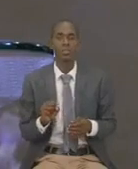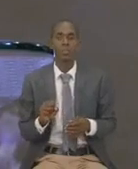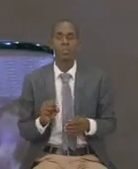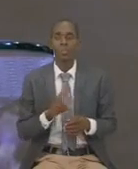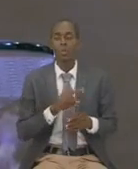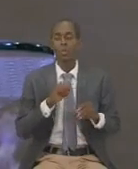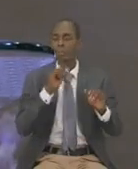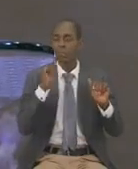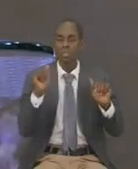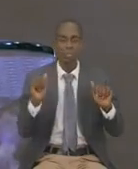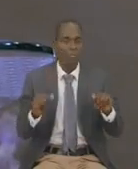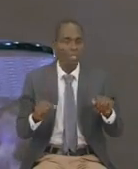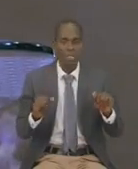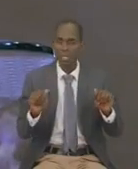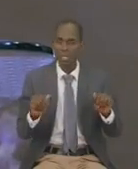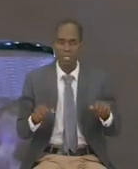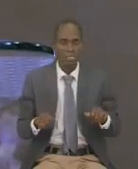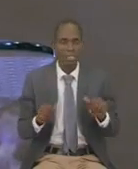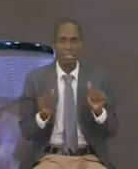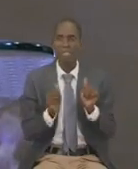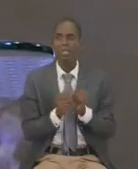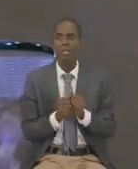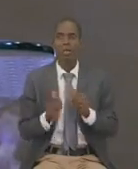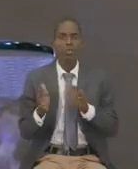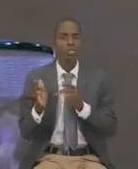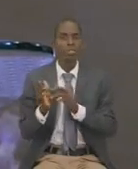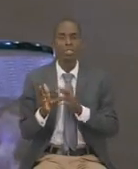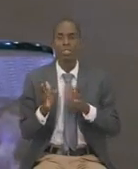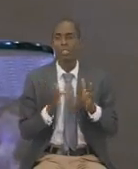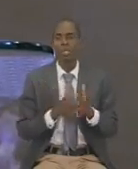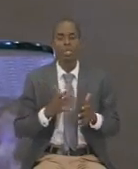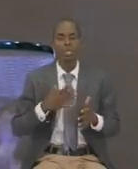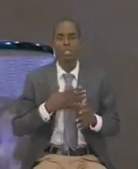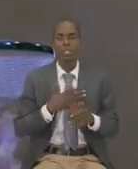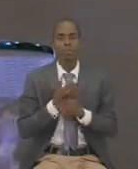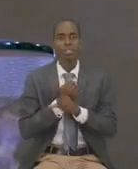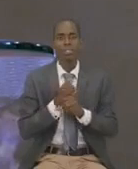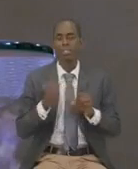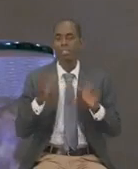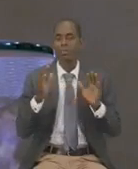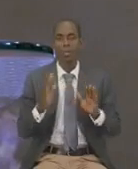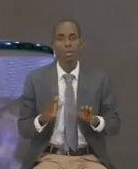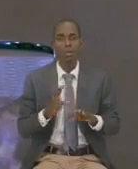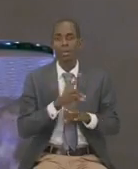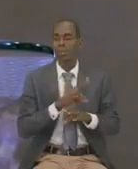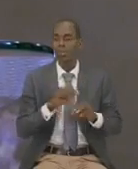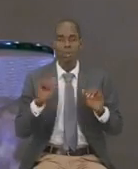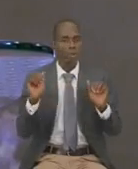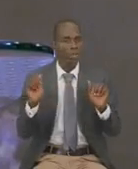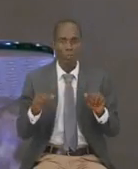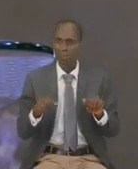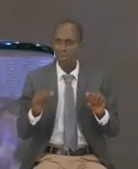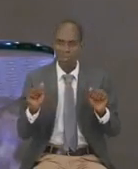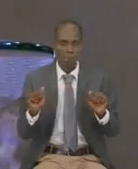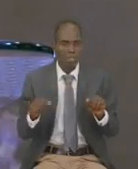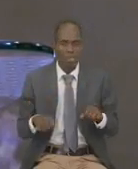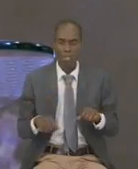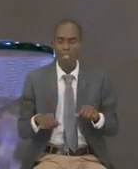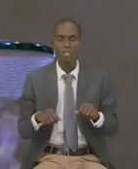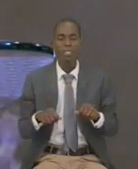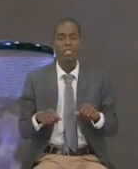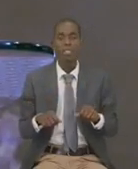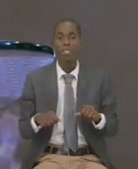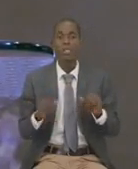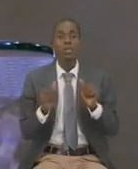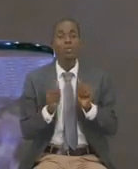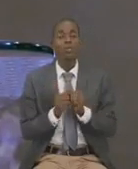things. No impossibility with Jesus, our Savior, no